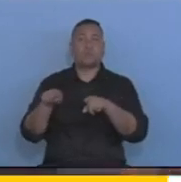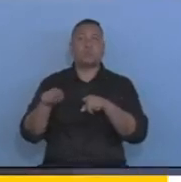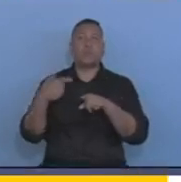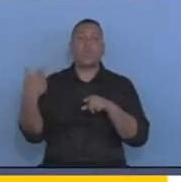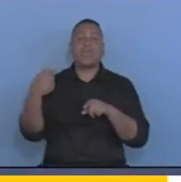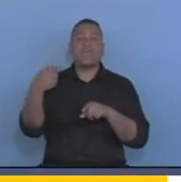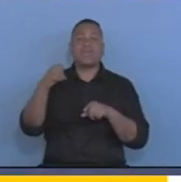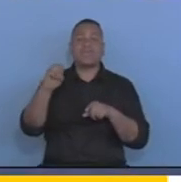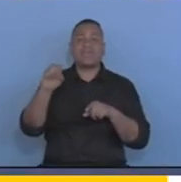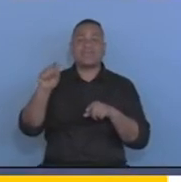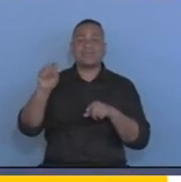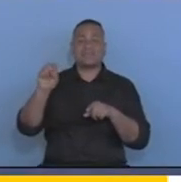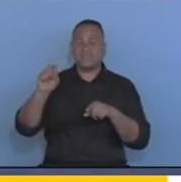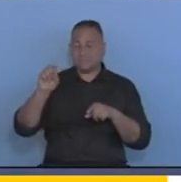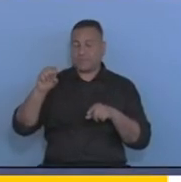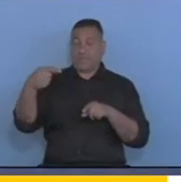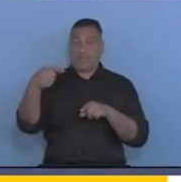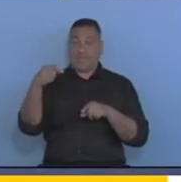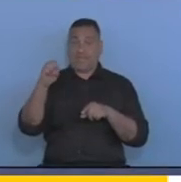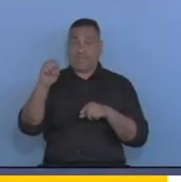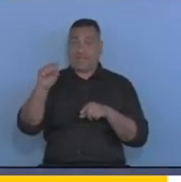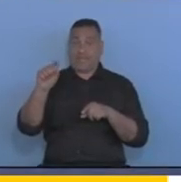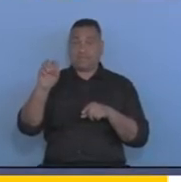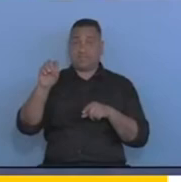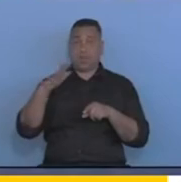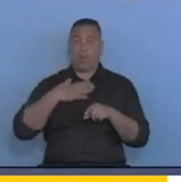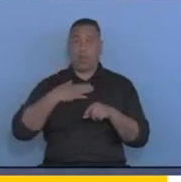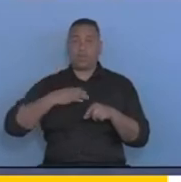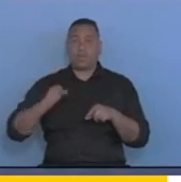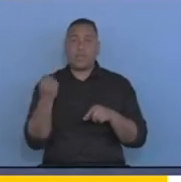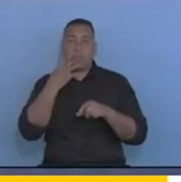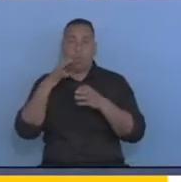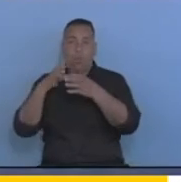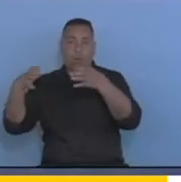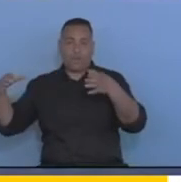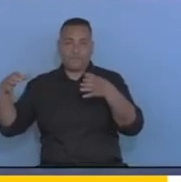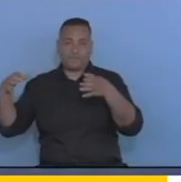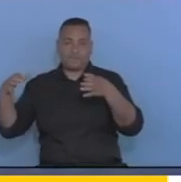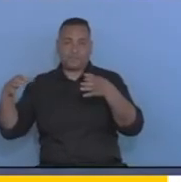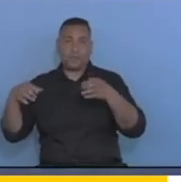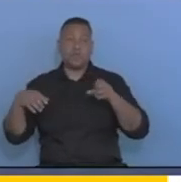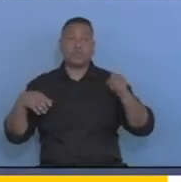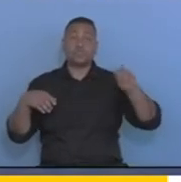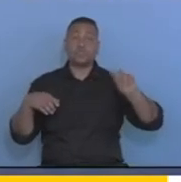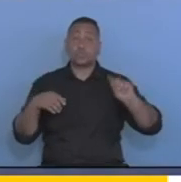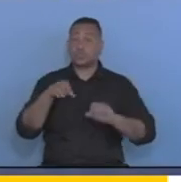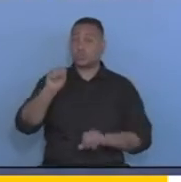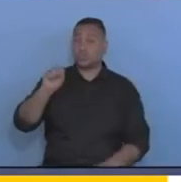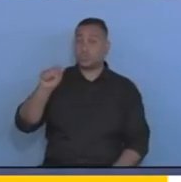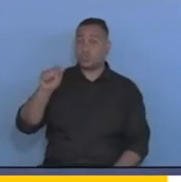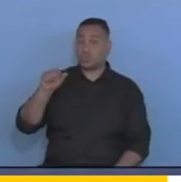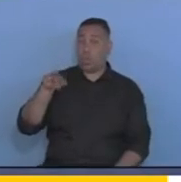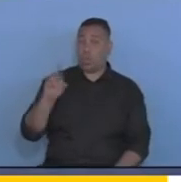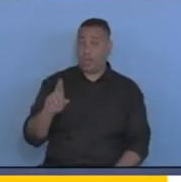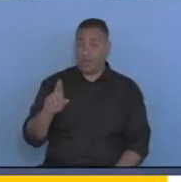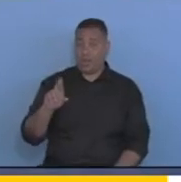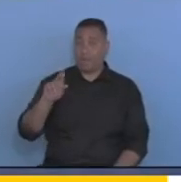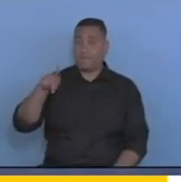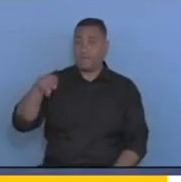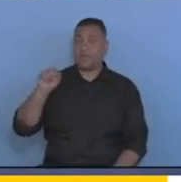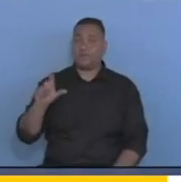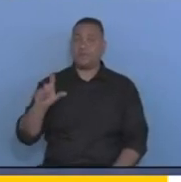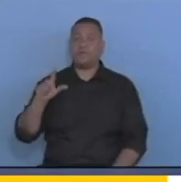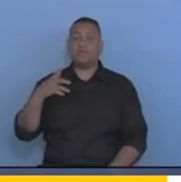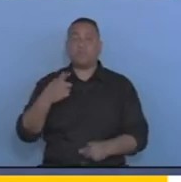towards solar PV, because of the load shedding, people are working from home. They need electricity at home for to run